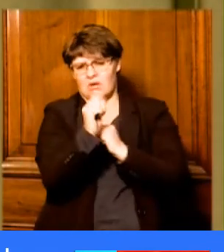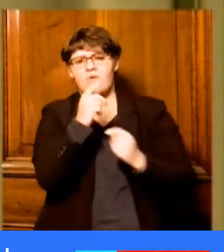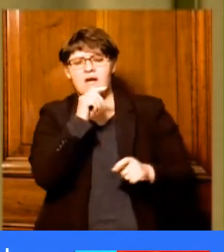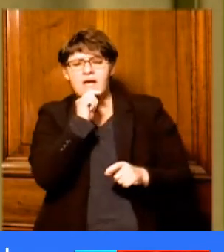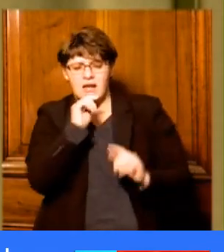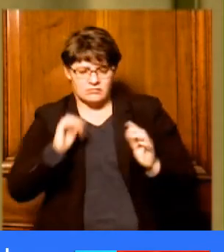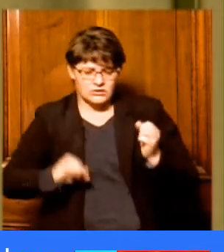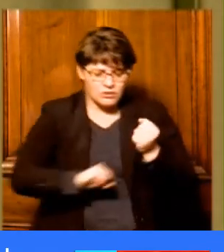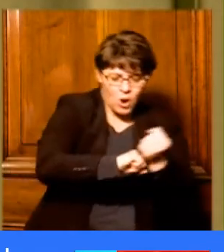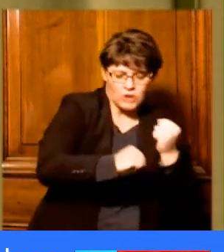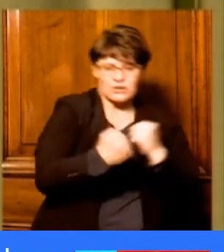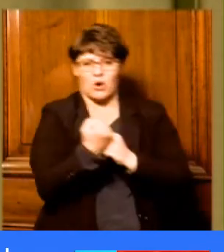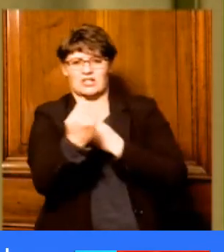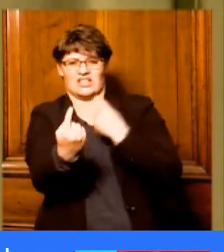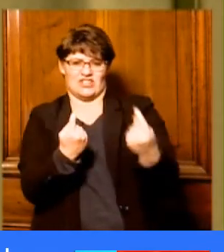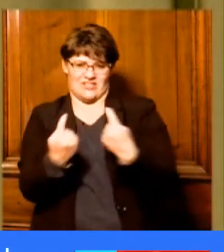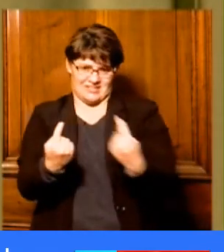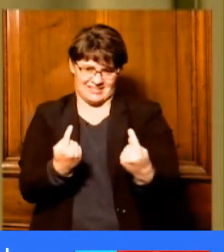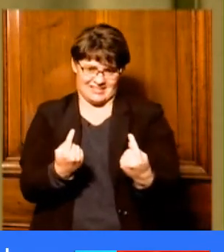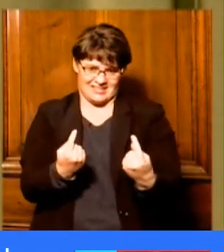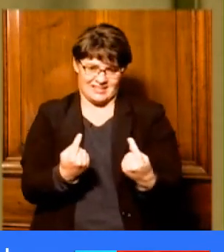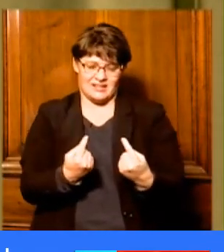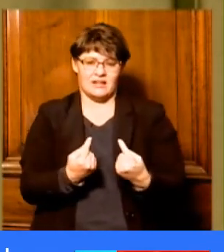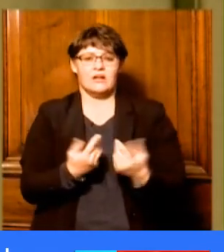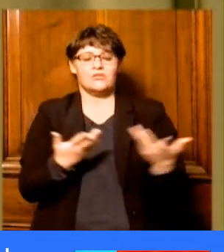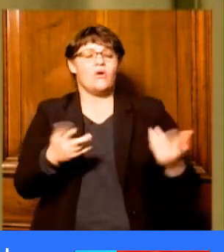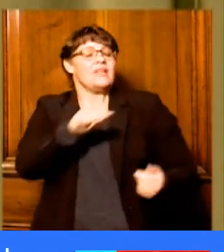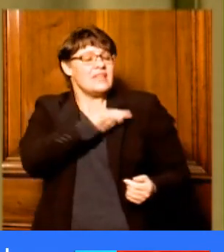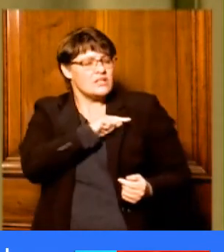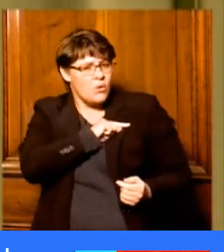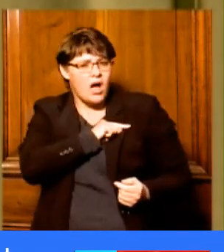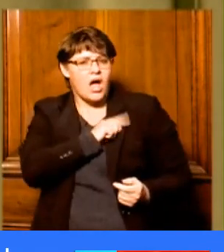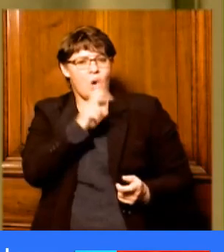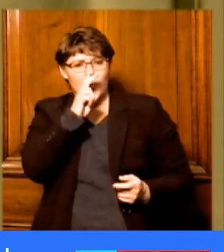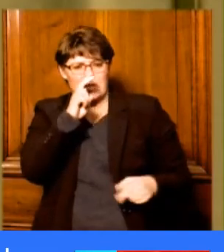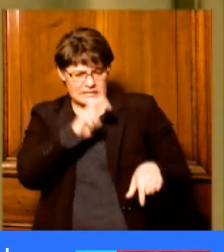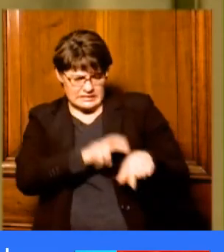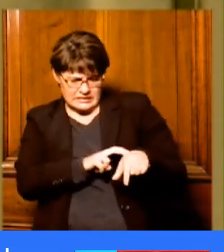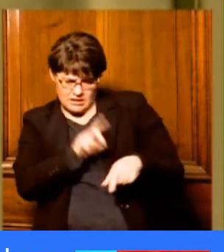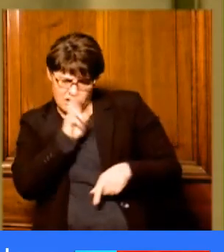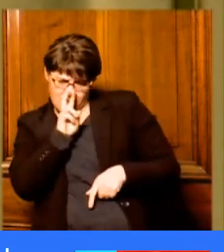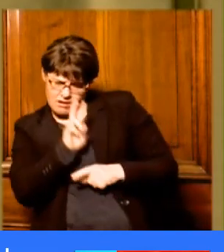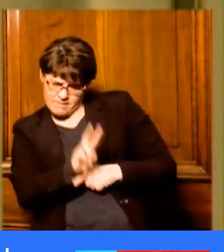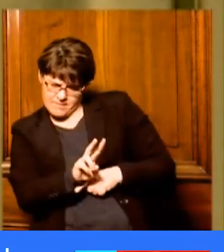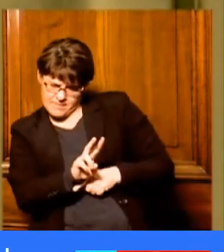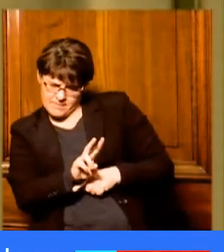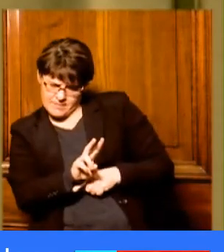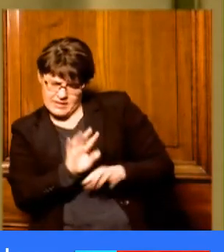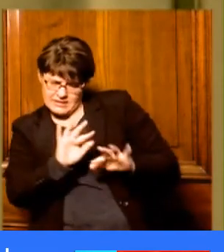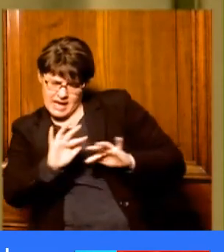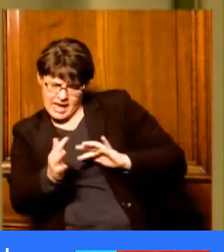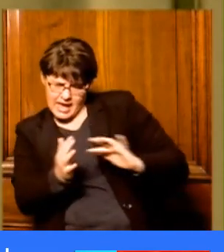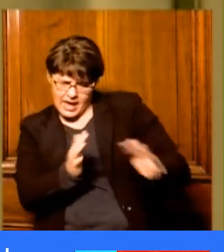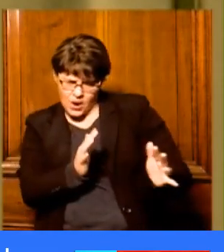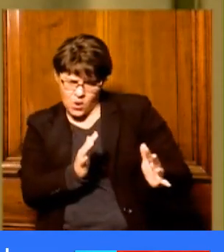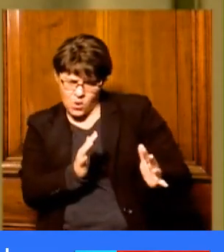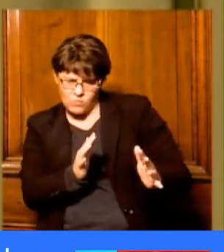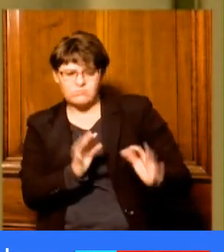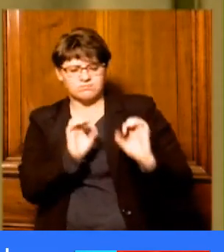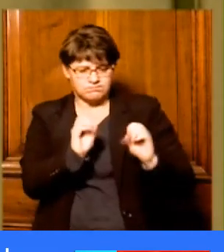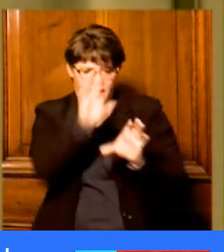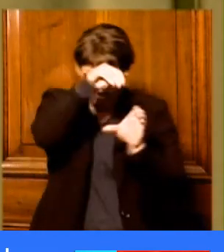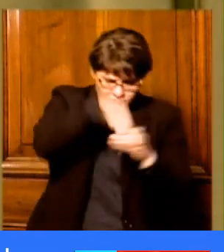complement the industry as a whole. So therefore, we need to drag this industry and transcend it into the formal